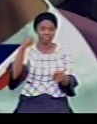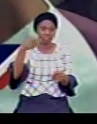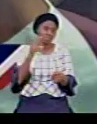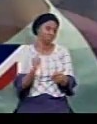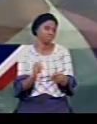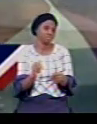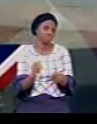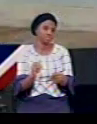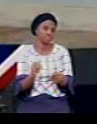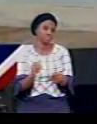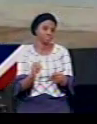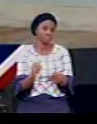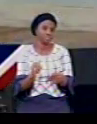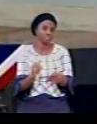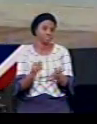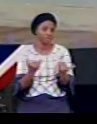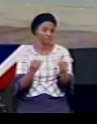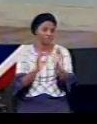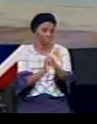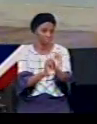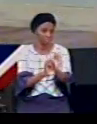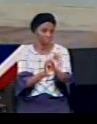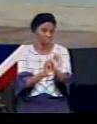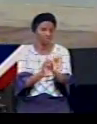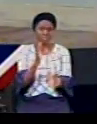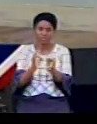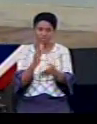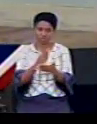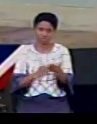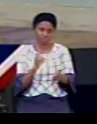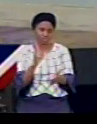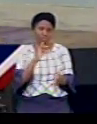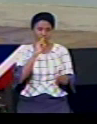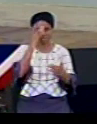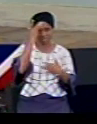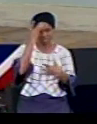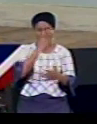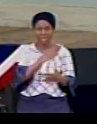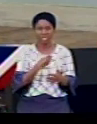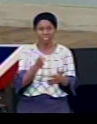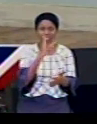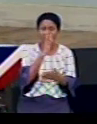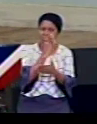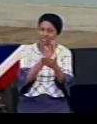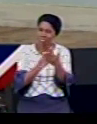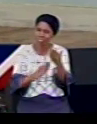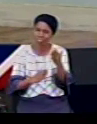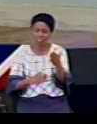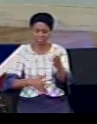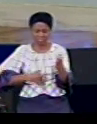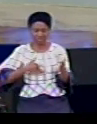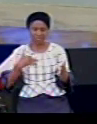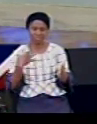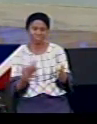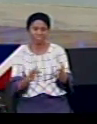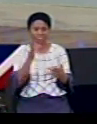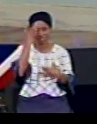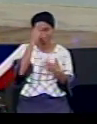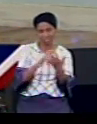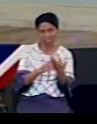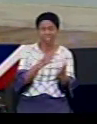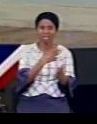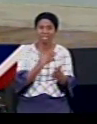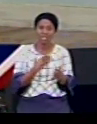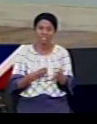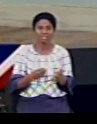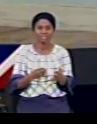sick and there are symptoms of the sickness. And now he prays in faith.